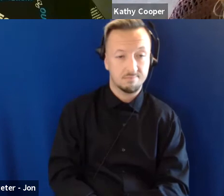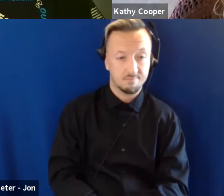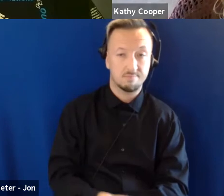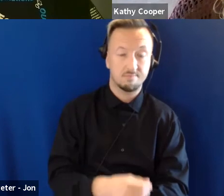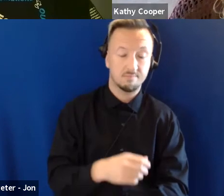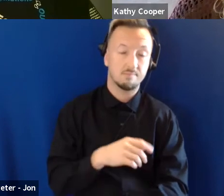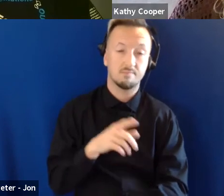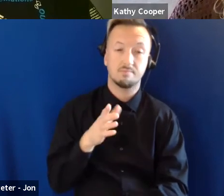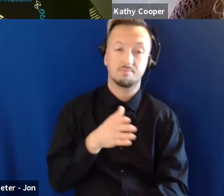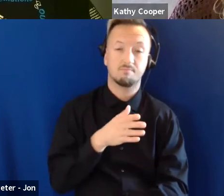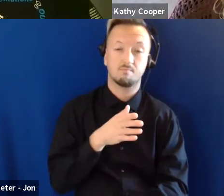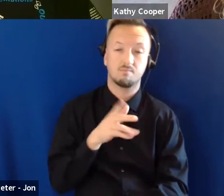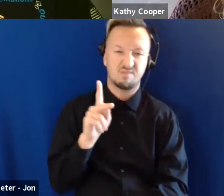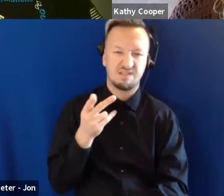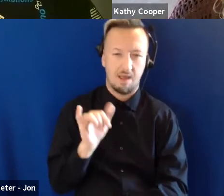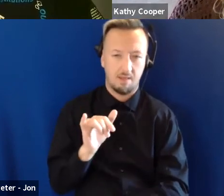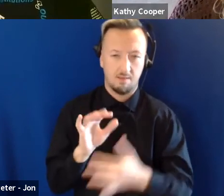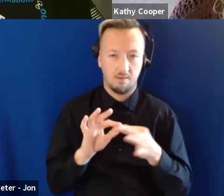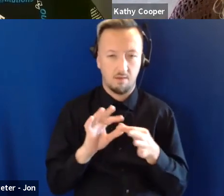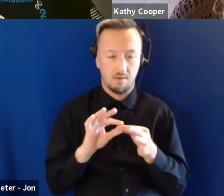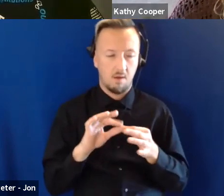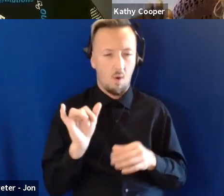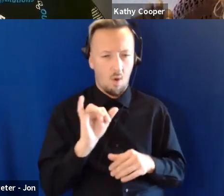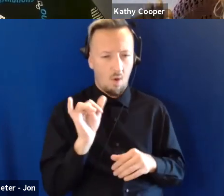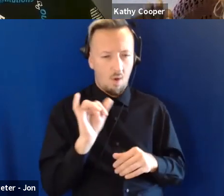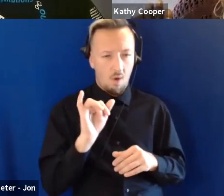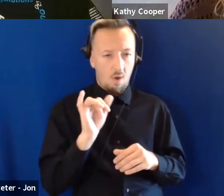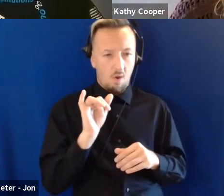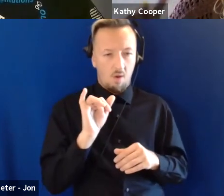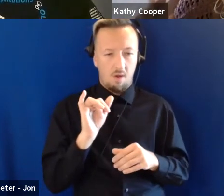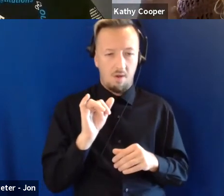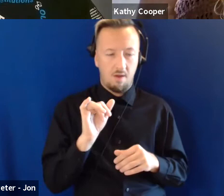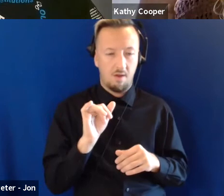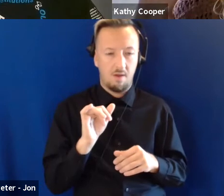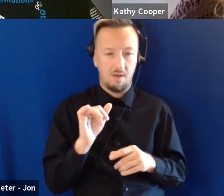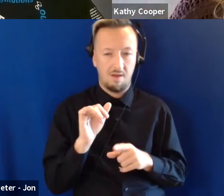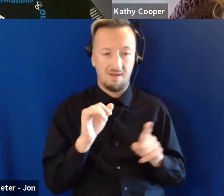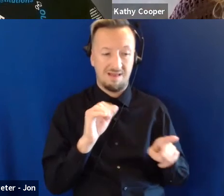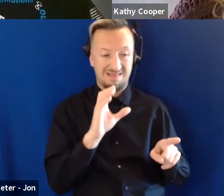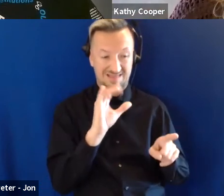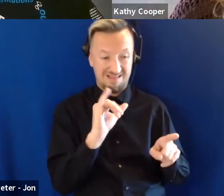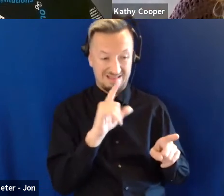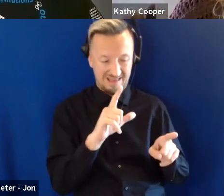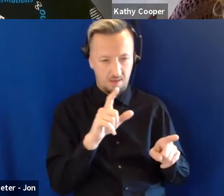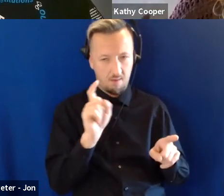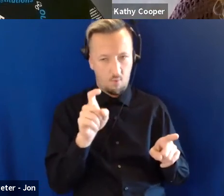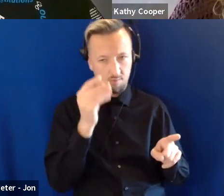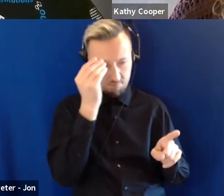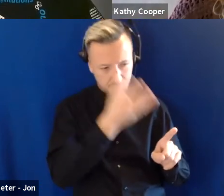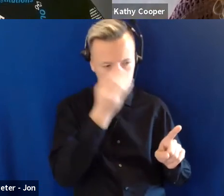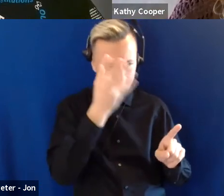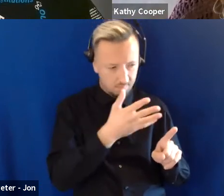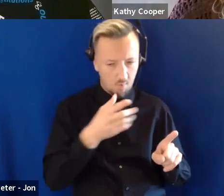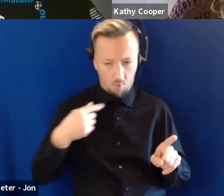big thing is that keeping your SILC in the loop on the advocacy issues that the centers are